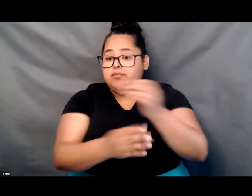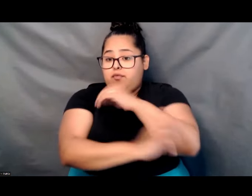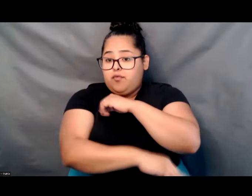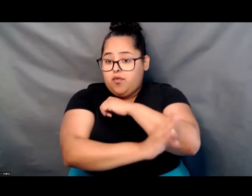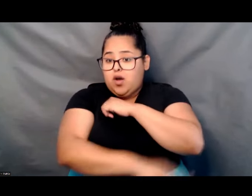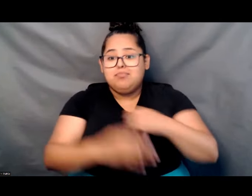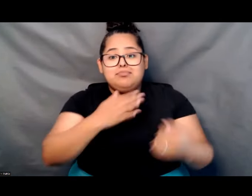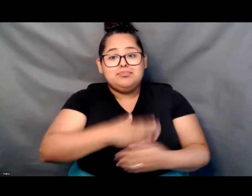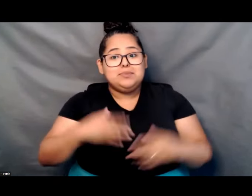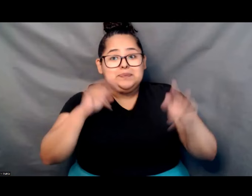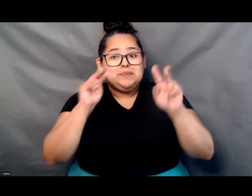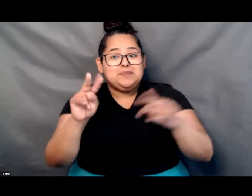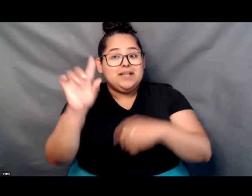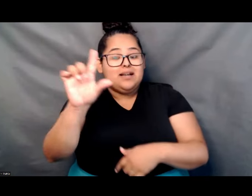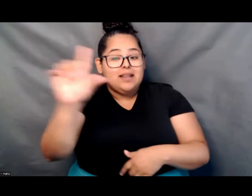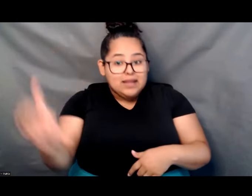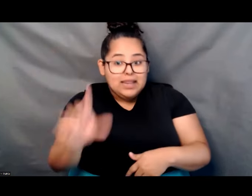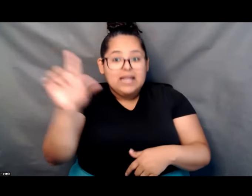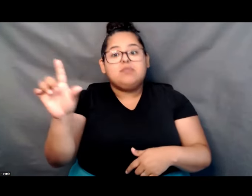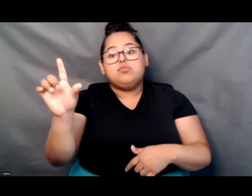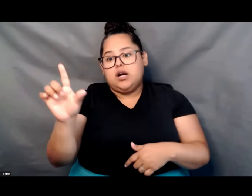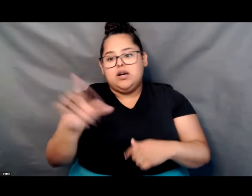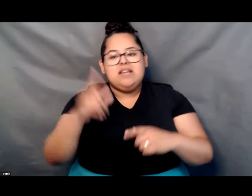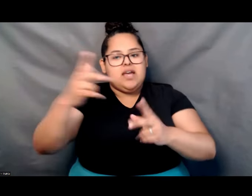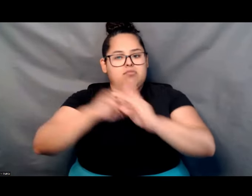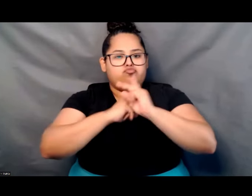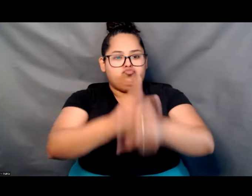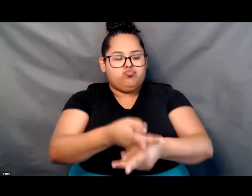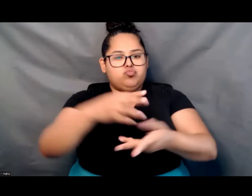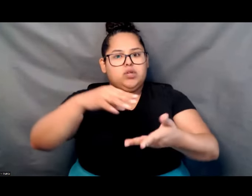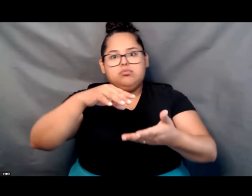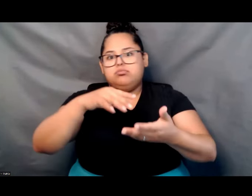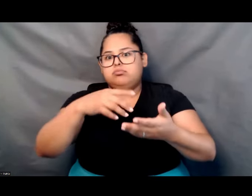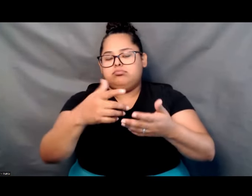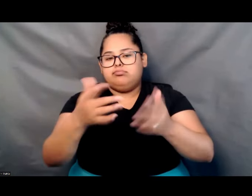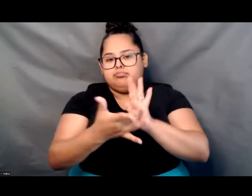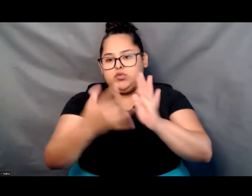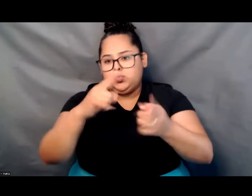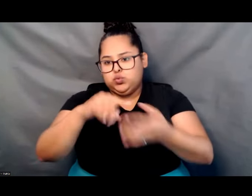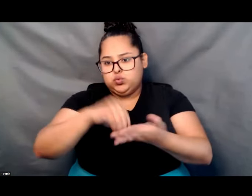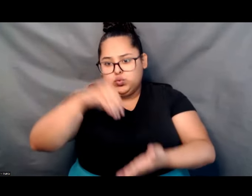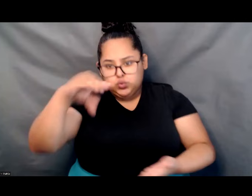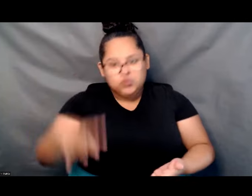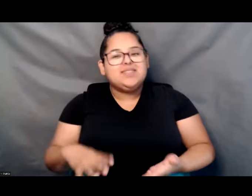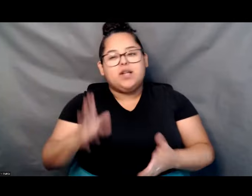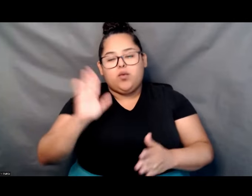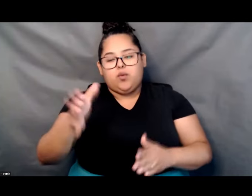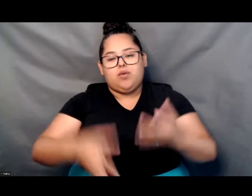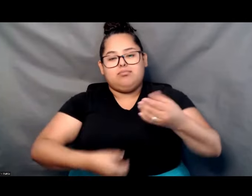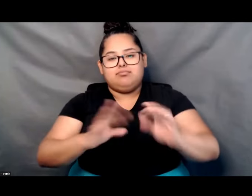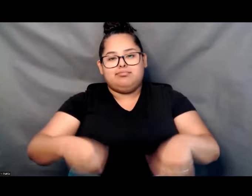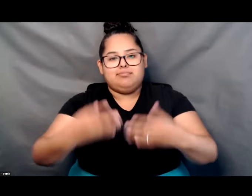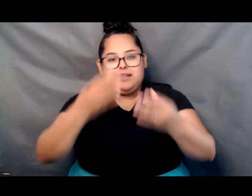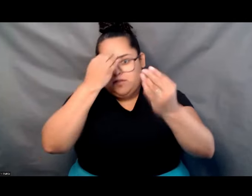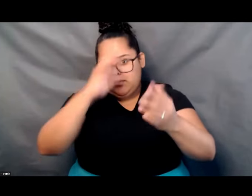They are checking out iPads with keyboards to students. So we'll be linking that information as well.